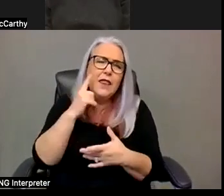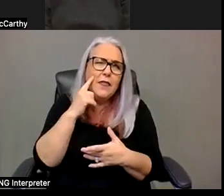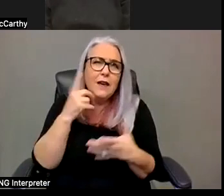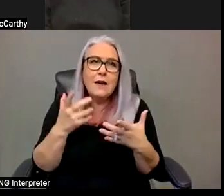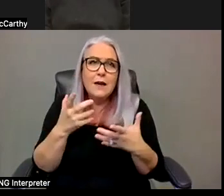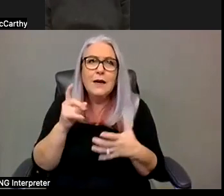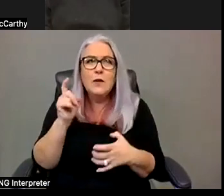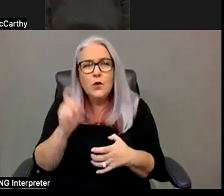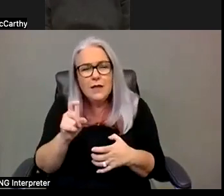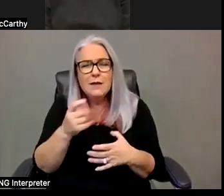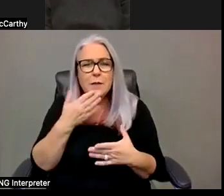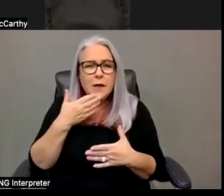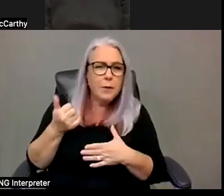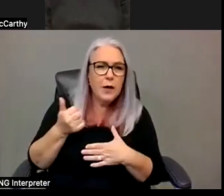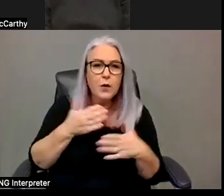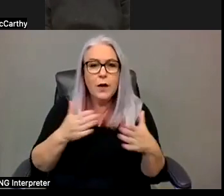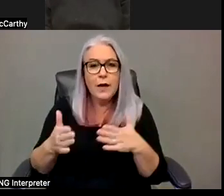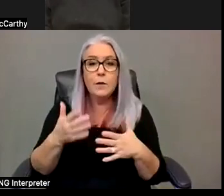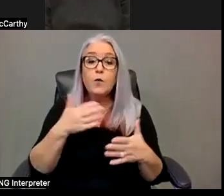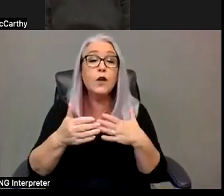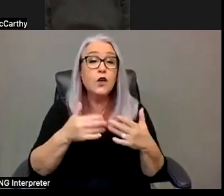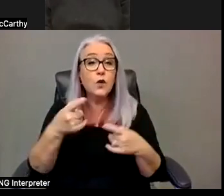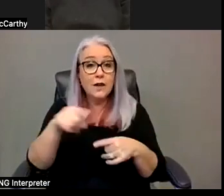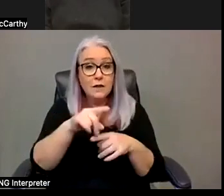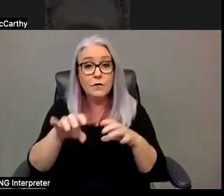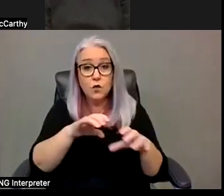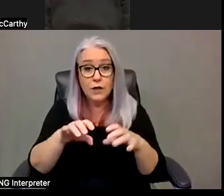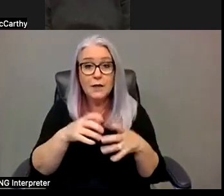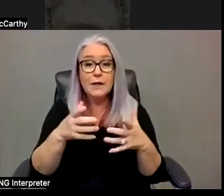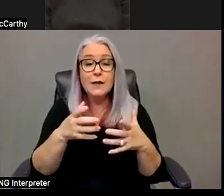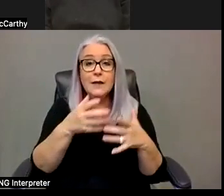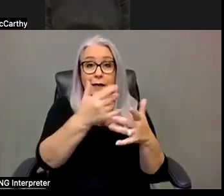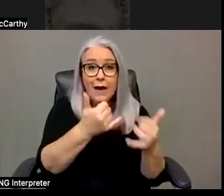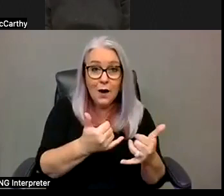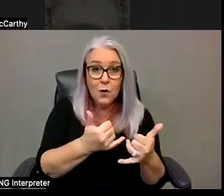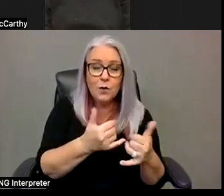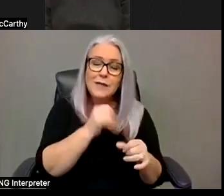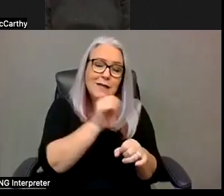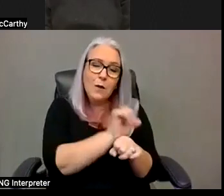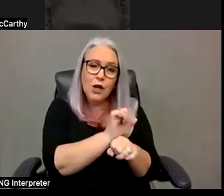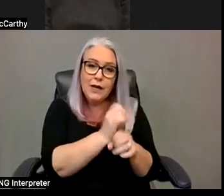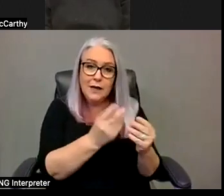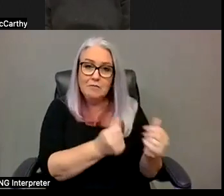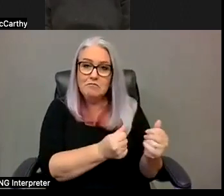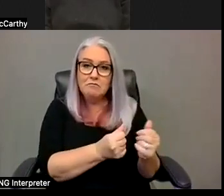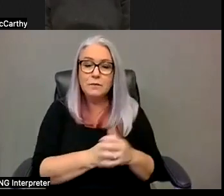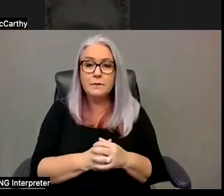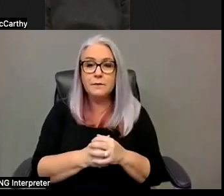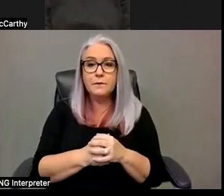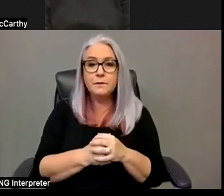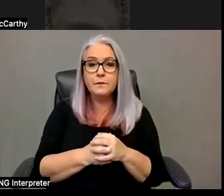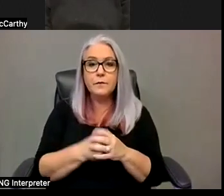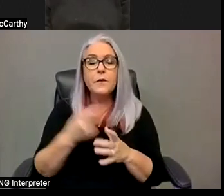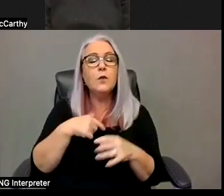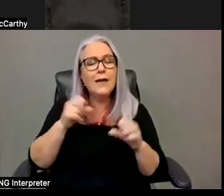exactly what that is, but whatever you guys have done up to this point, and gals, of course, it's not working. So look, we